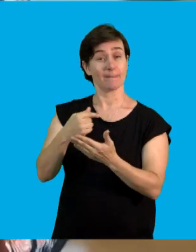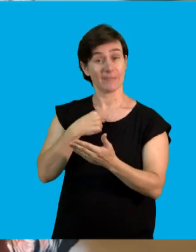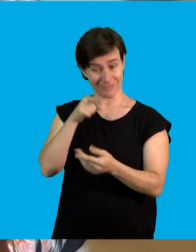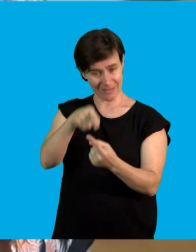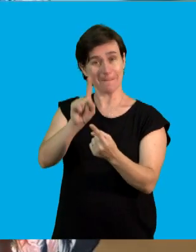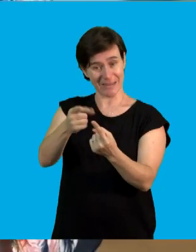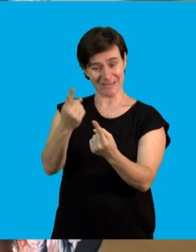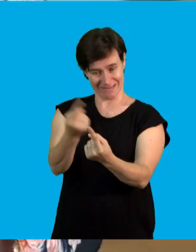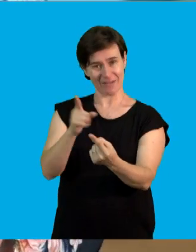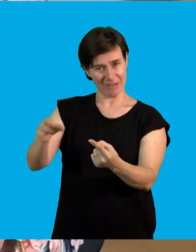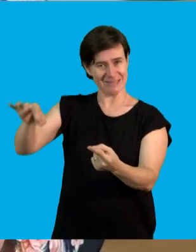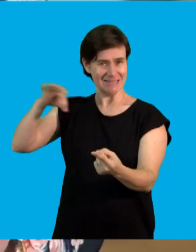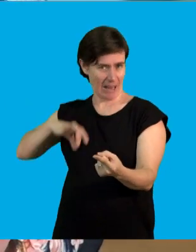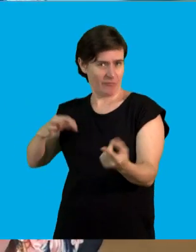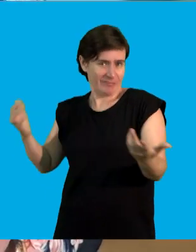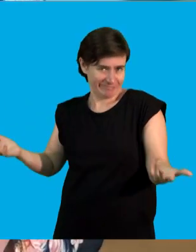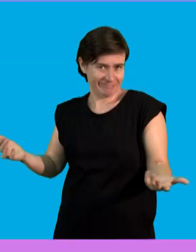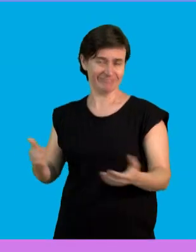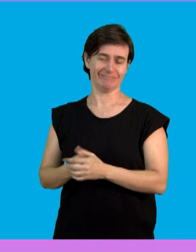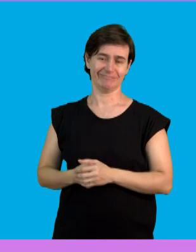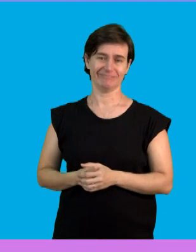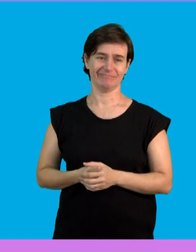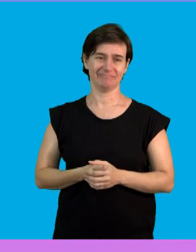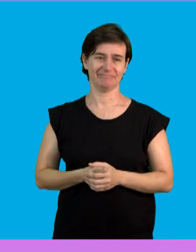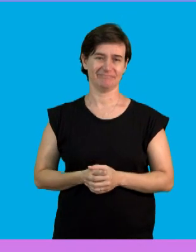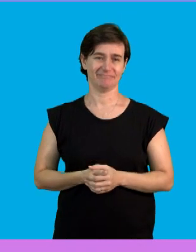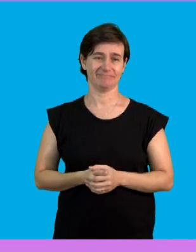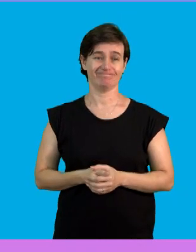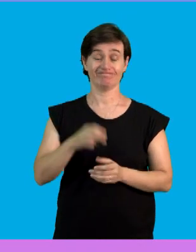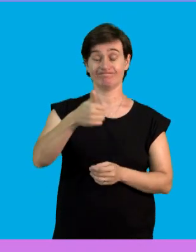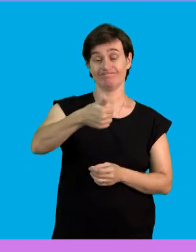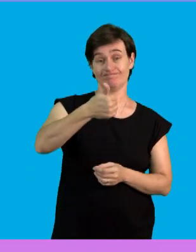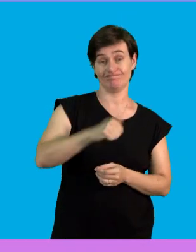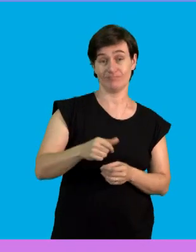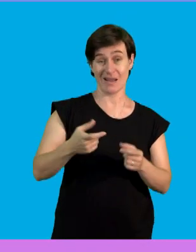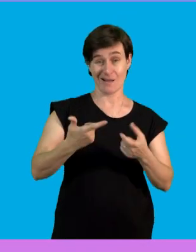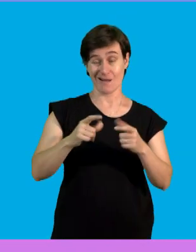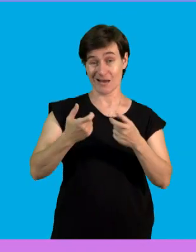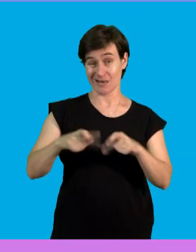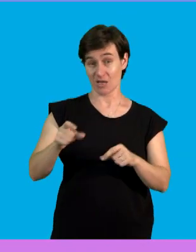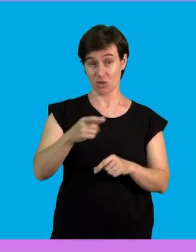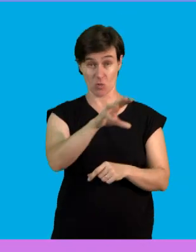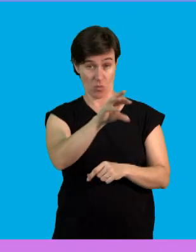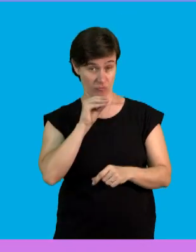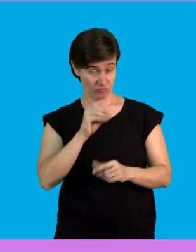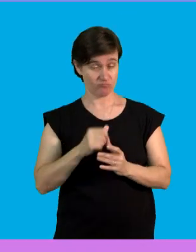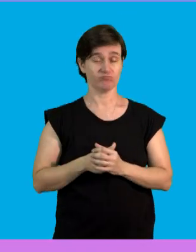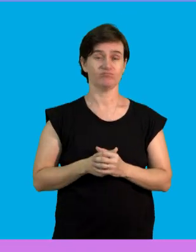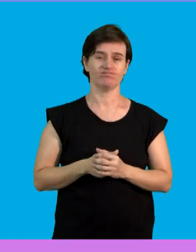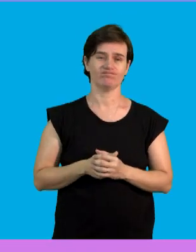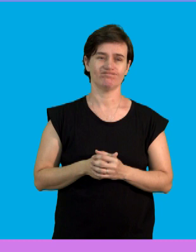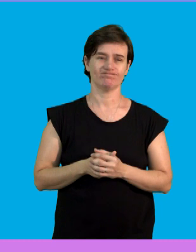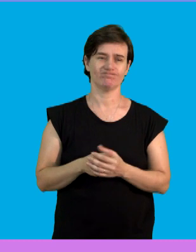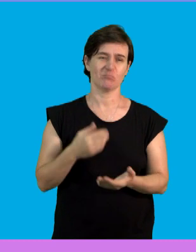needs to earn a salary. And then when it gets to cash withdrawals, you can either use